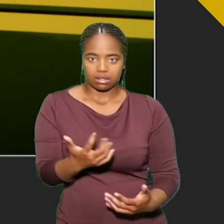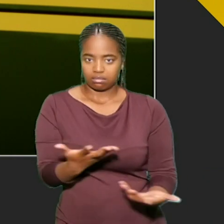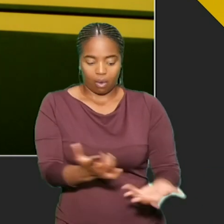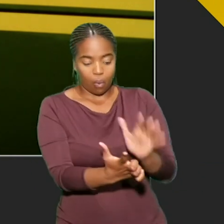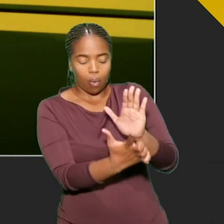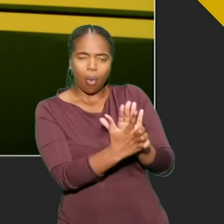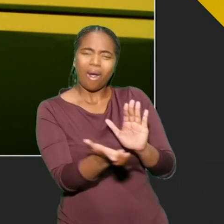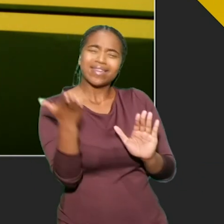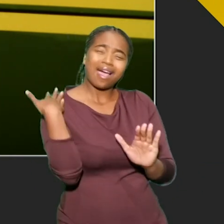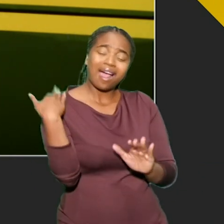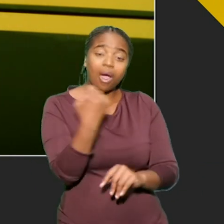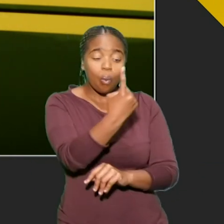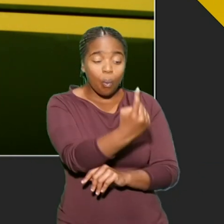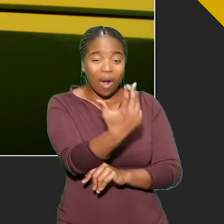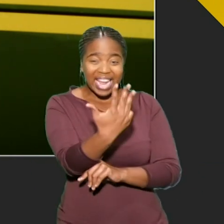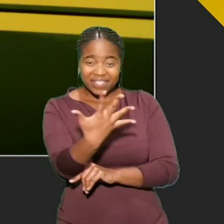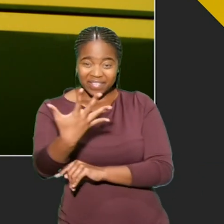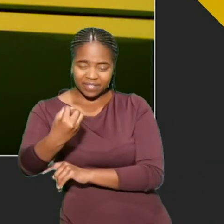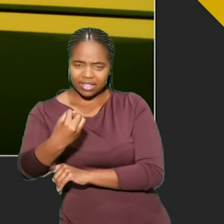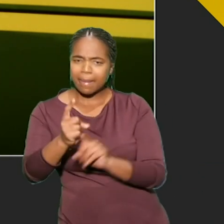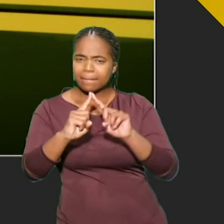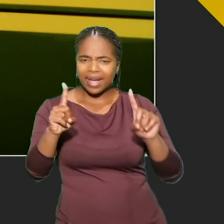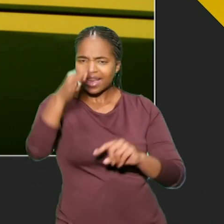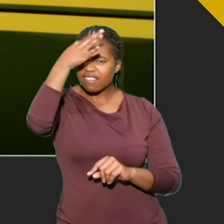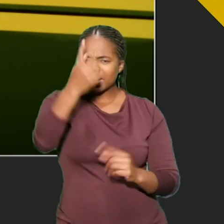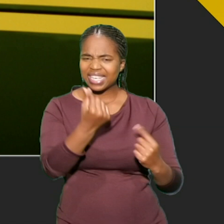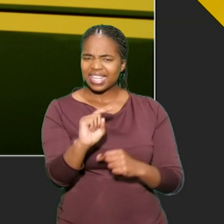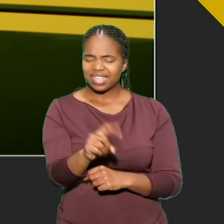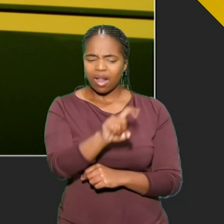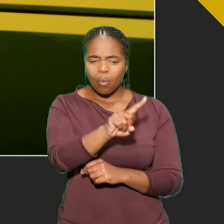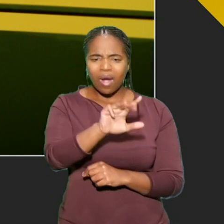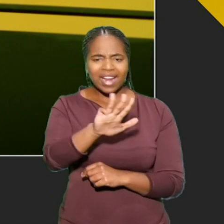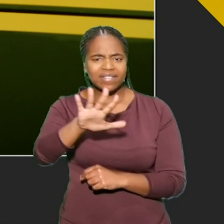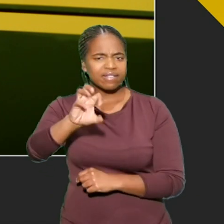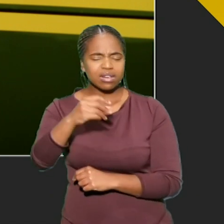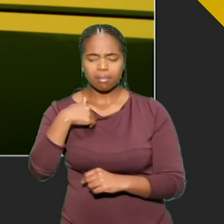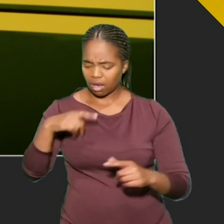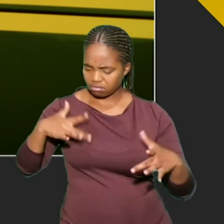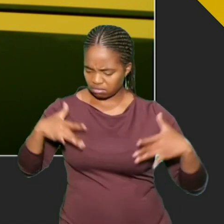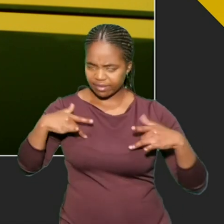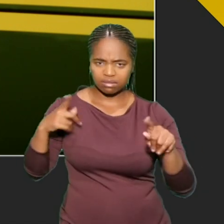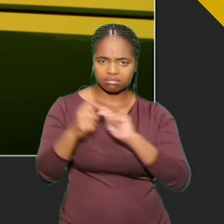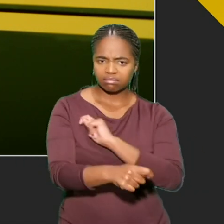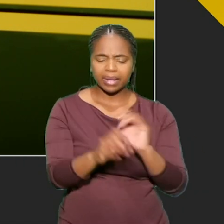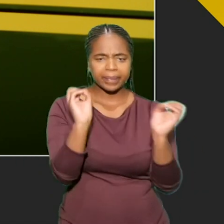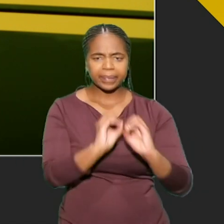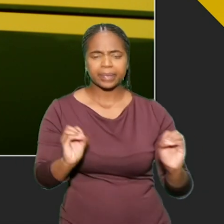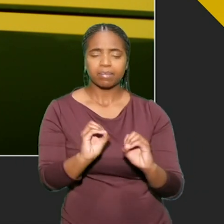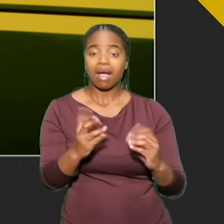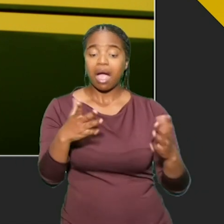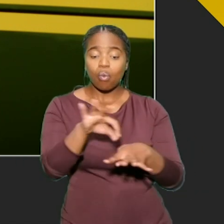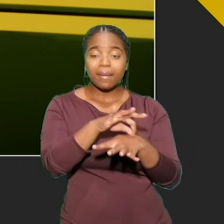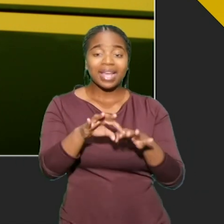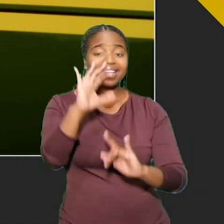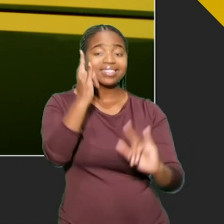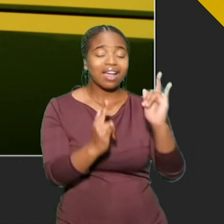were implemented in 1950, what has the government done ukuthi sikwazi ukuthi shintshe le ndlela abantu baphila ngayo, shintshe the way our towns are planned from